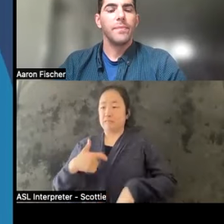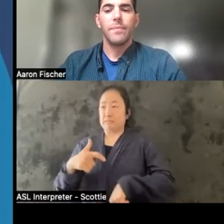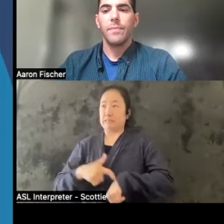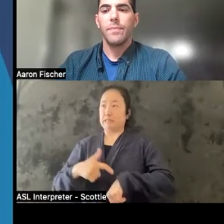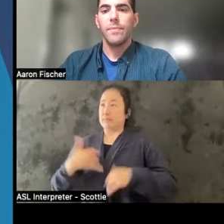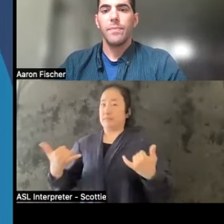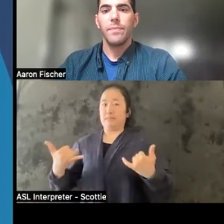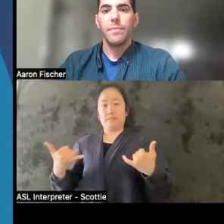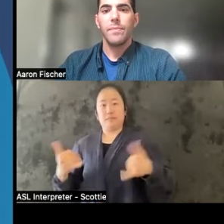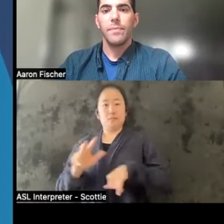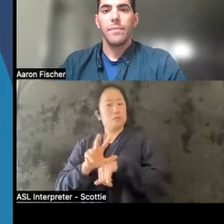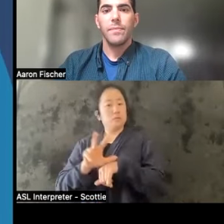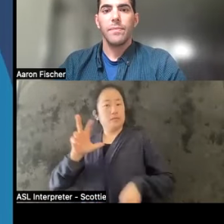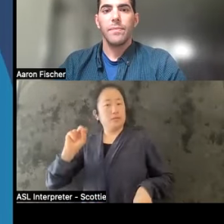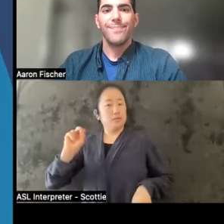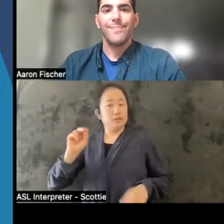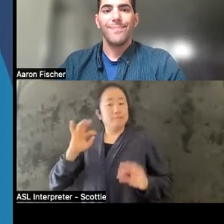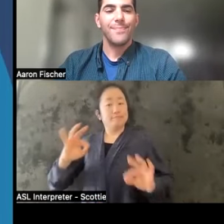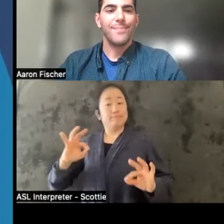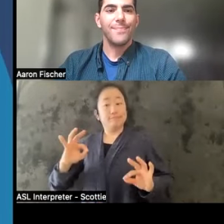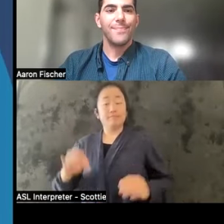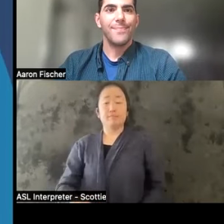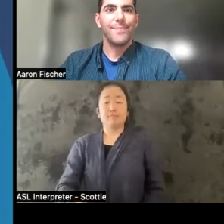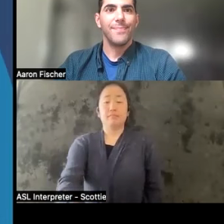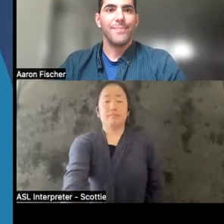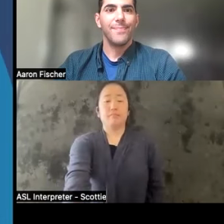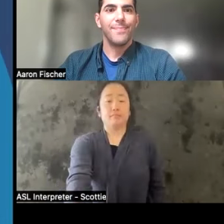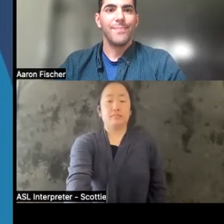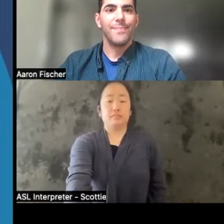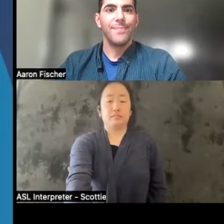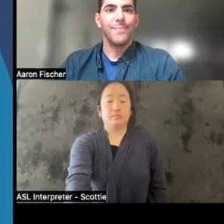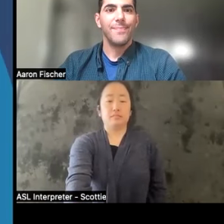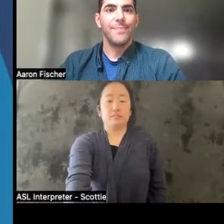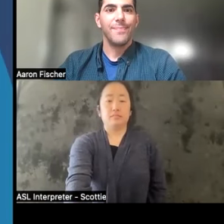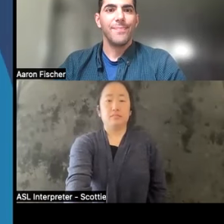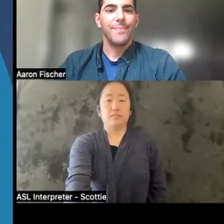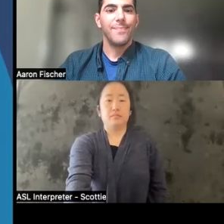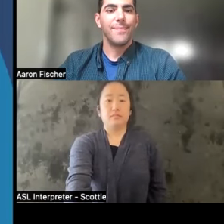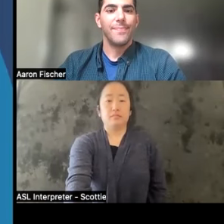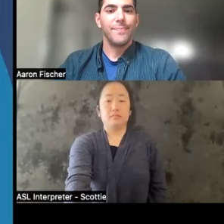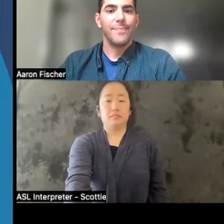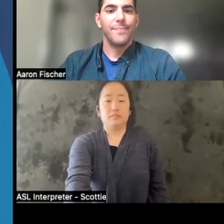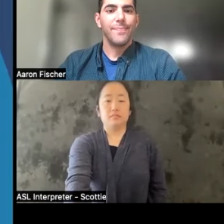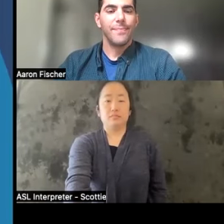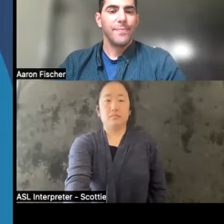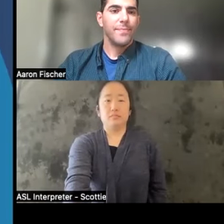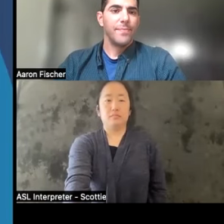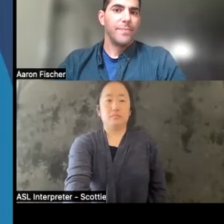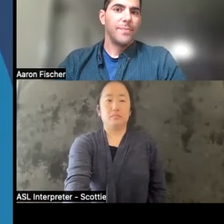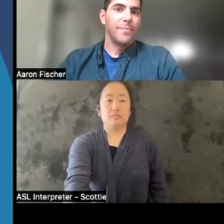exactly 3:30. Let me see. I think there will be